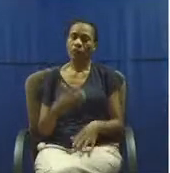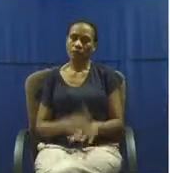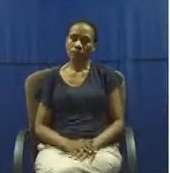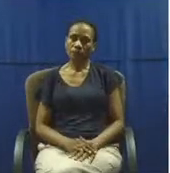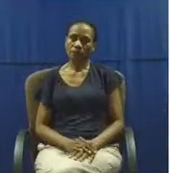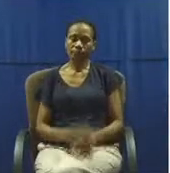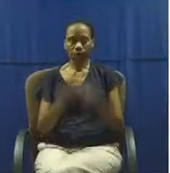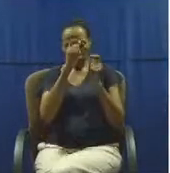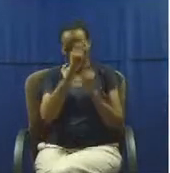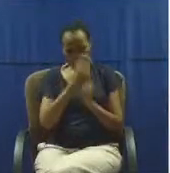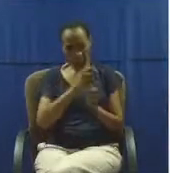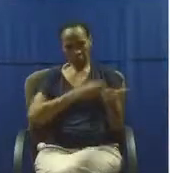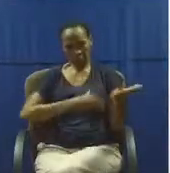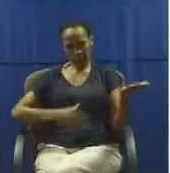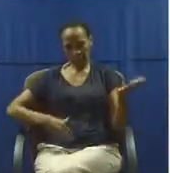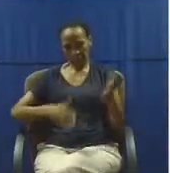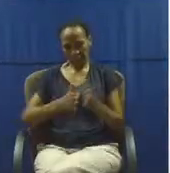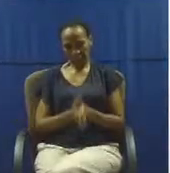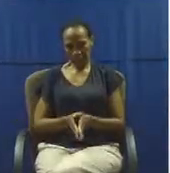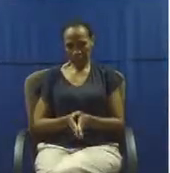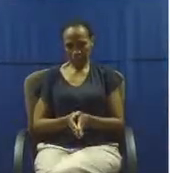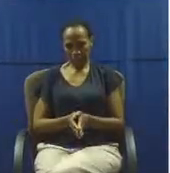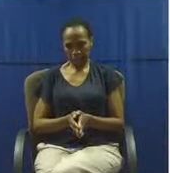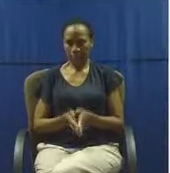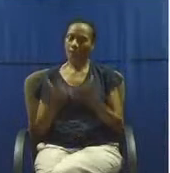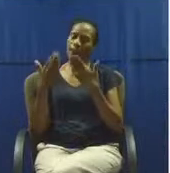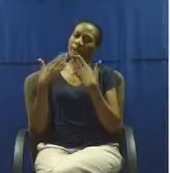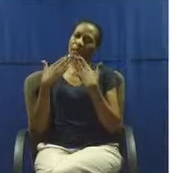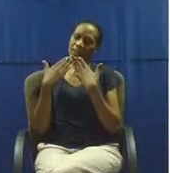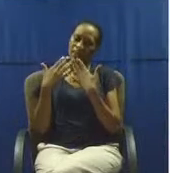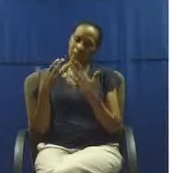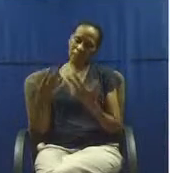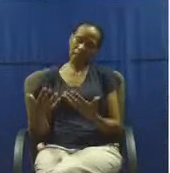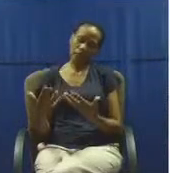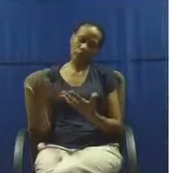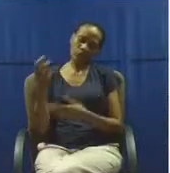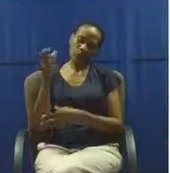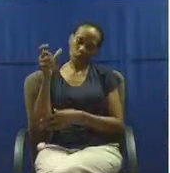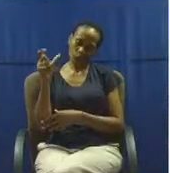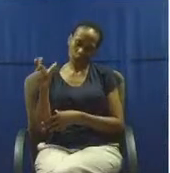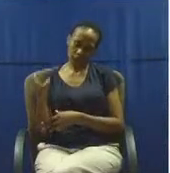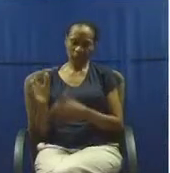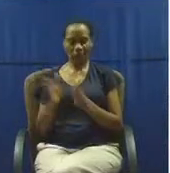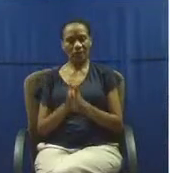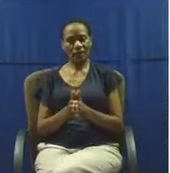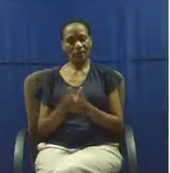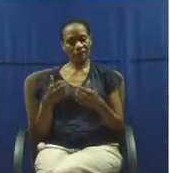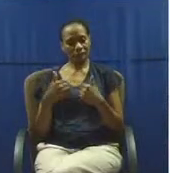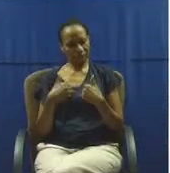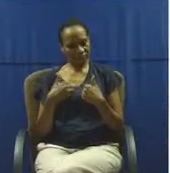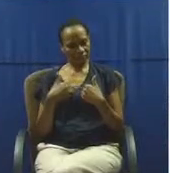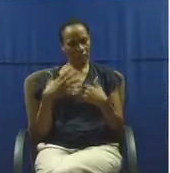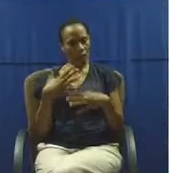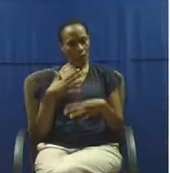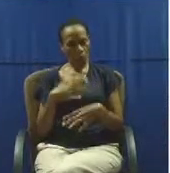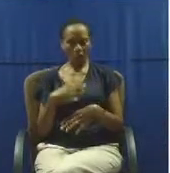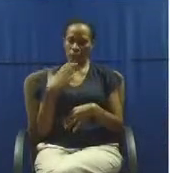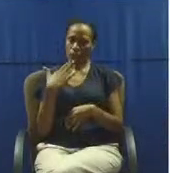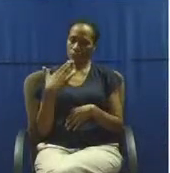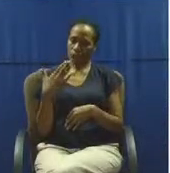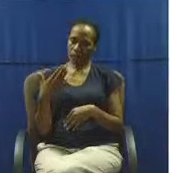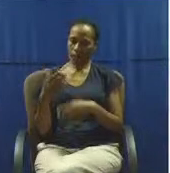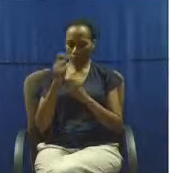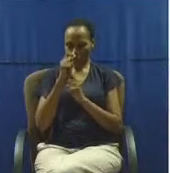Honorable the President. Thank you, Honorable Speaker. I'd like to thank Honorable